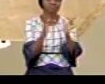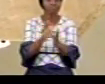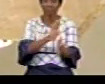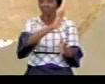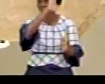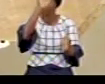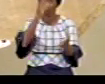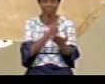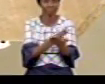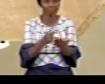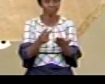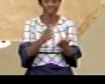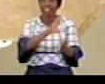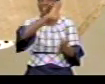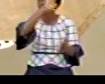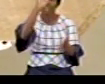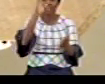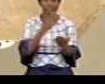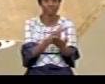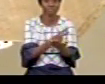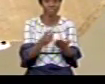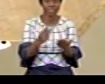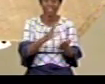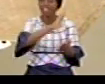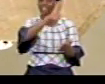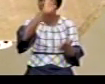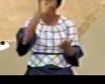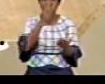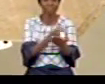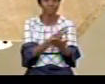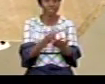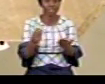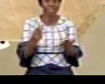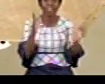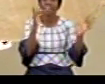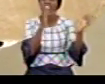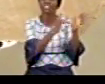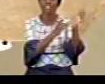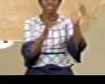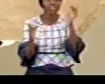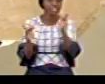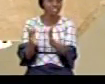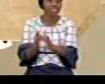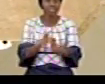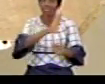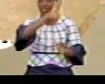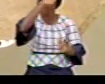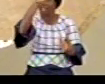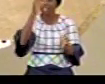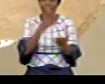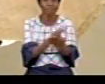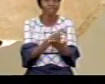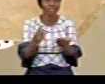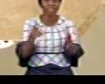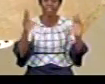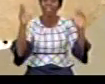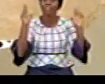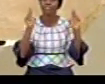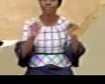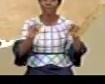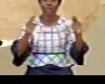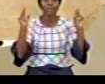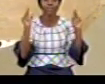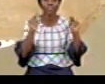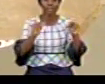Jesus will never fail. He'll never fail. He can never fail. Jesus will never fail.